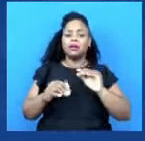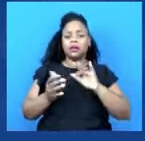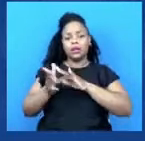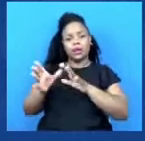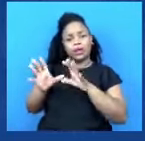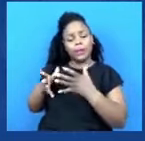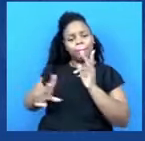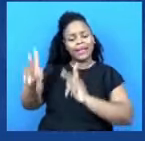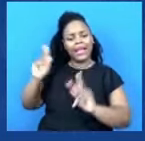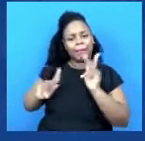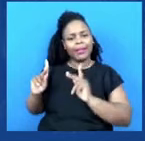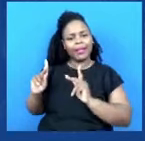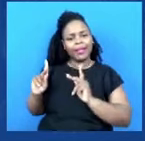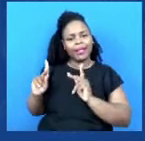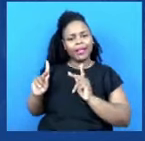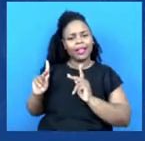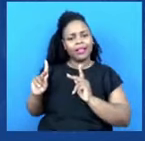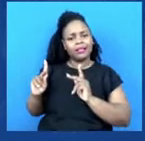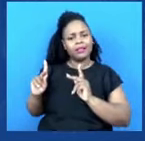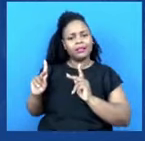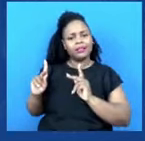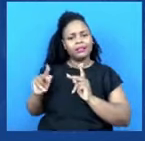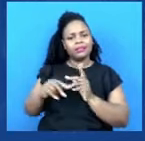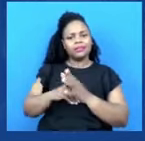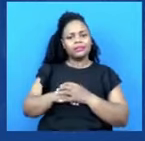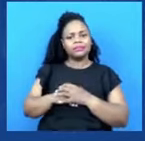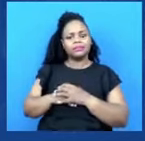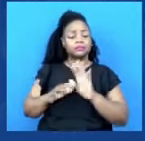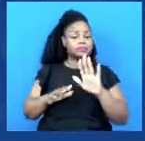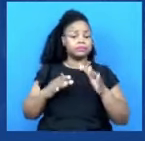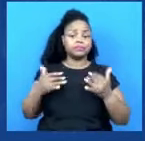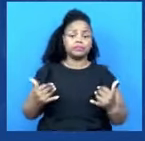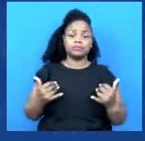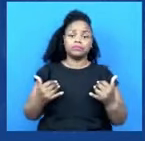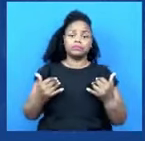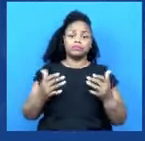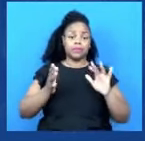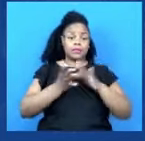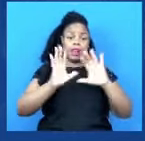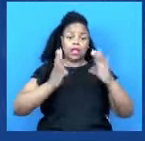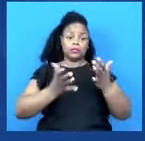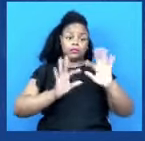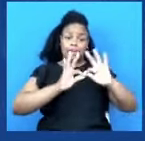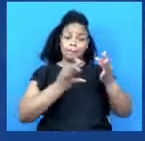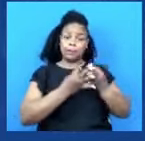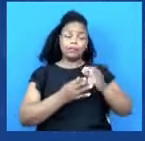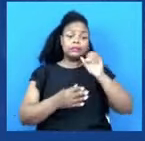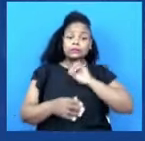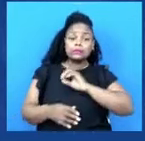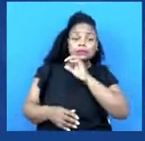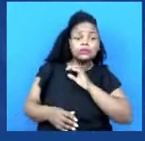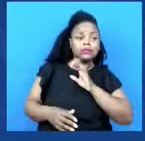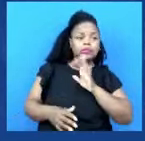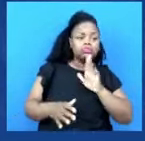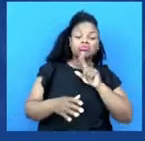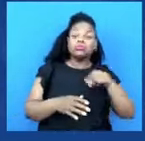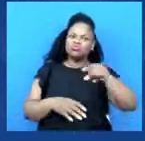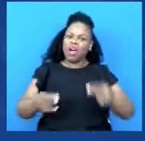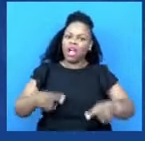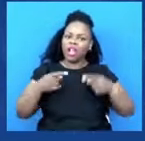today, working families and too many seniors are struggling to make it work. Today, one